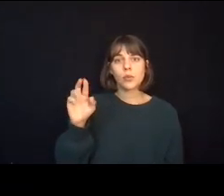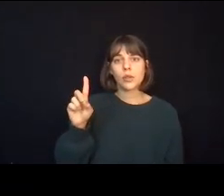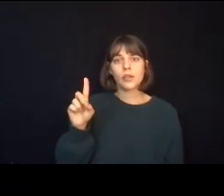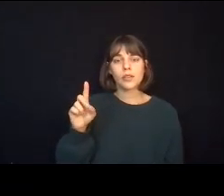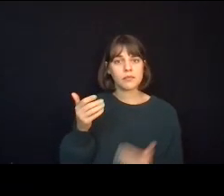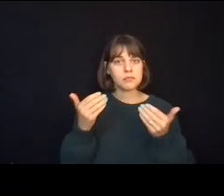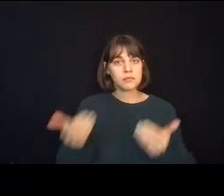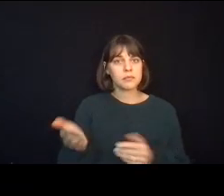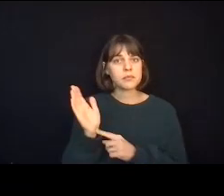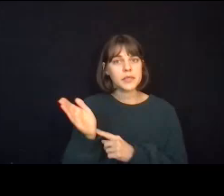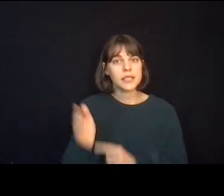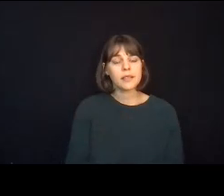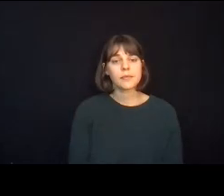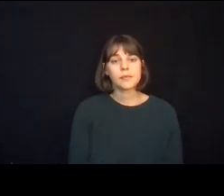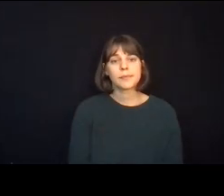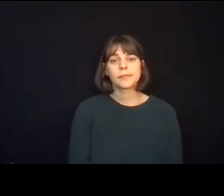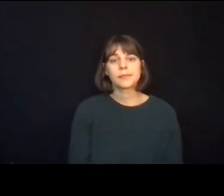presentation?